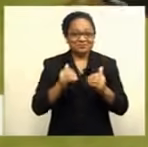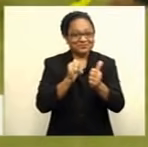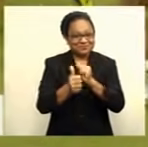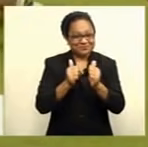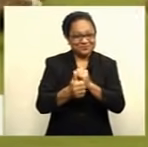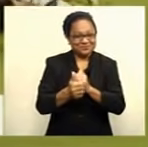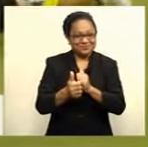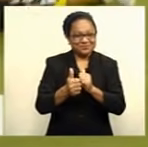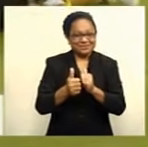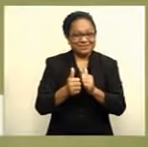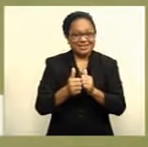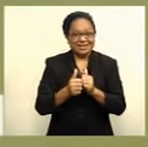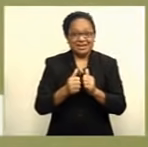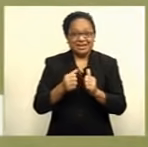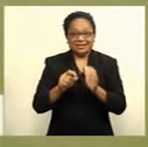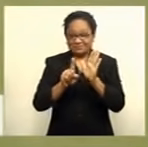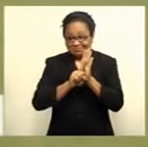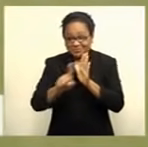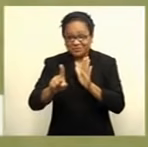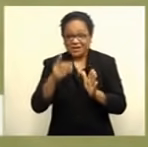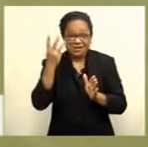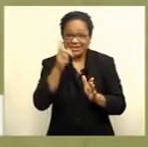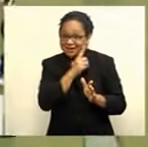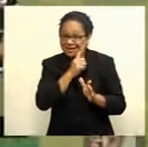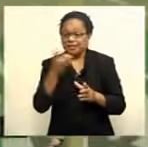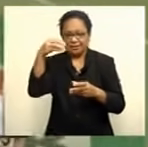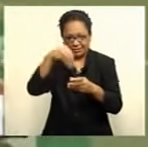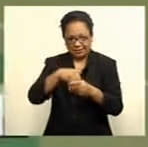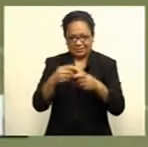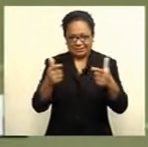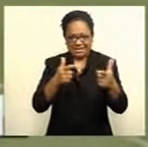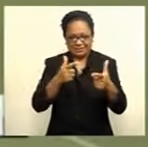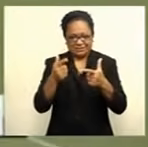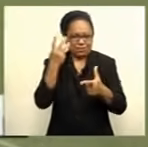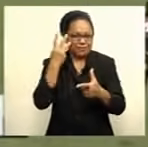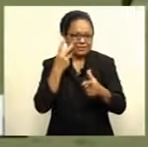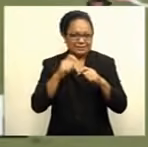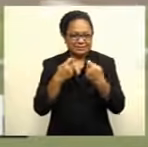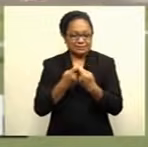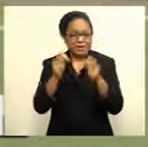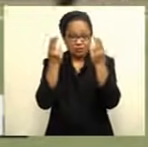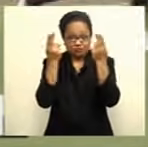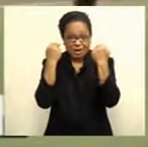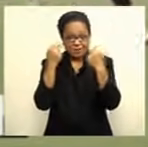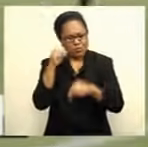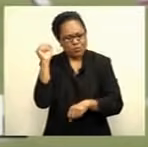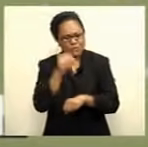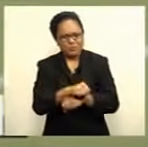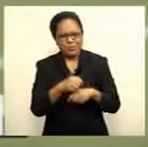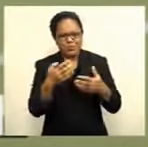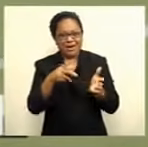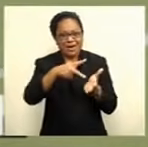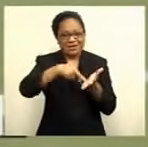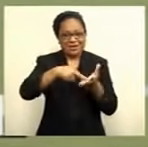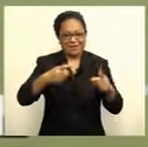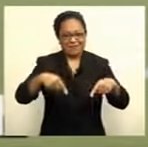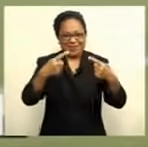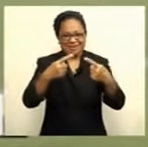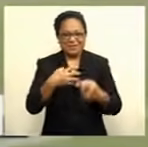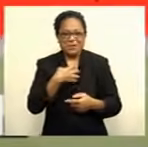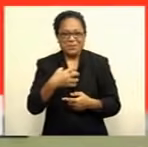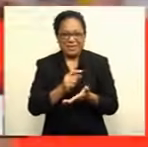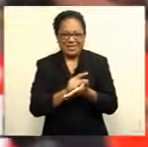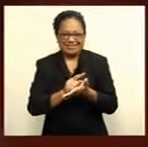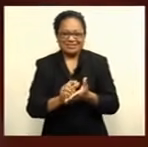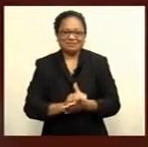sports, sprint queen to join Fijiana team. And Rabbitohs create upset in NRL final. This and more coming